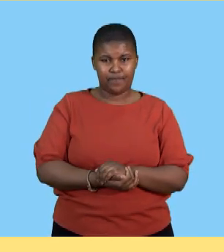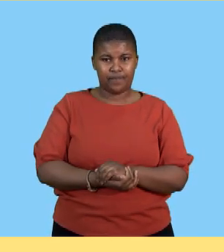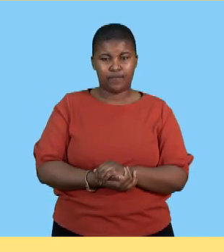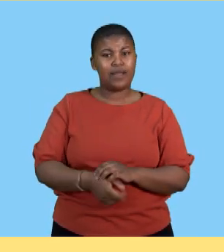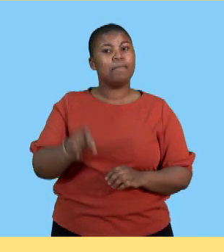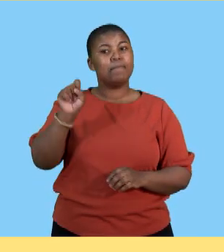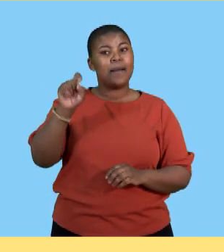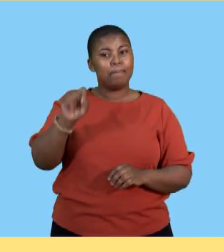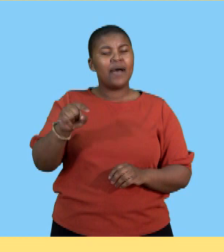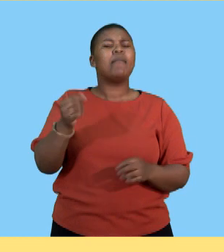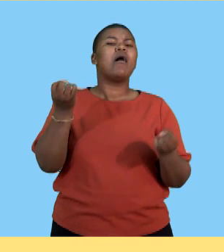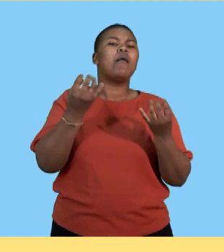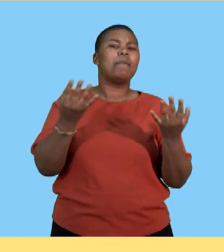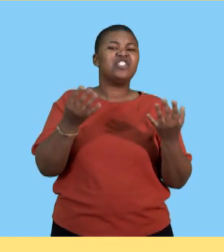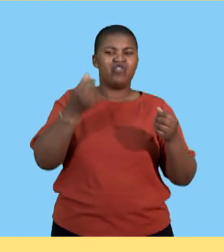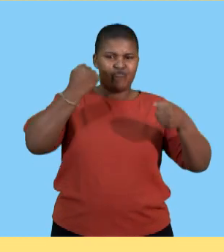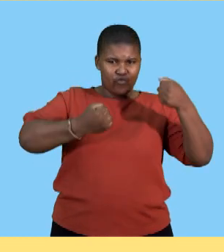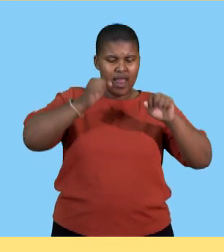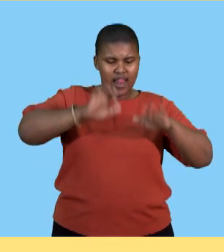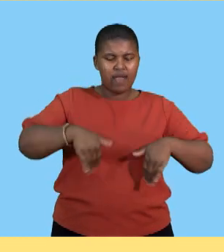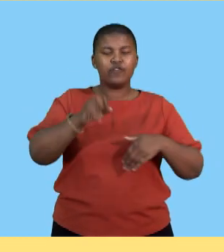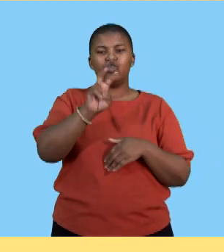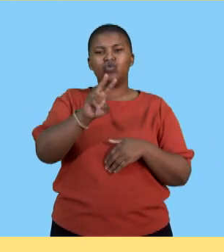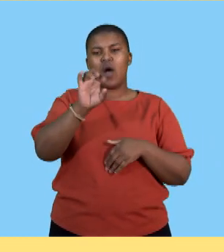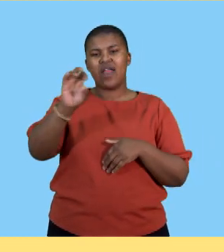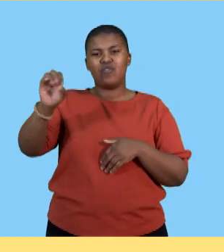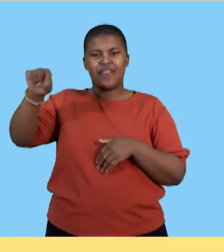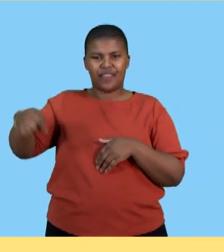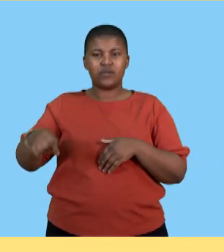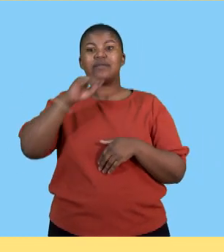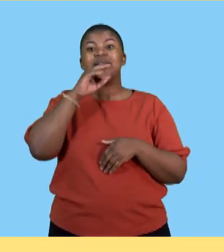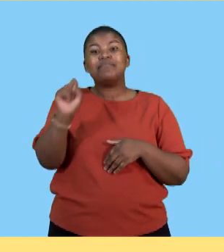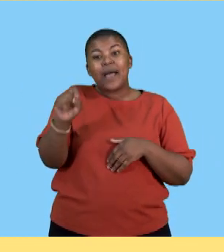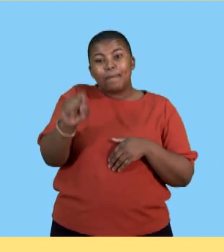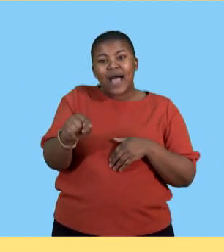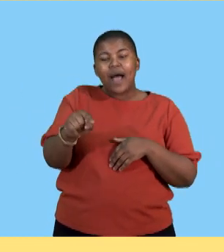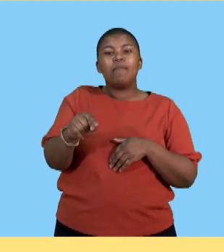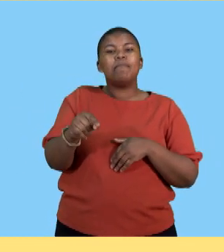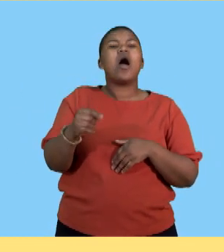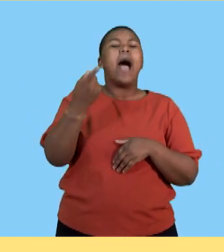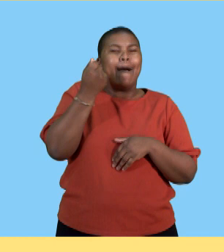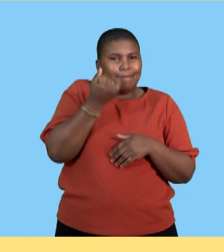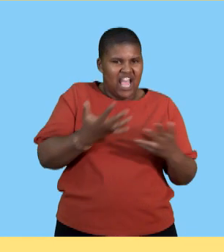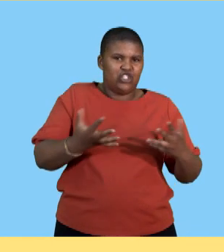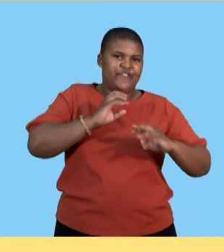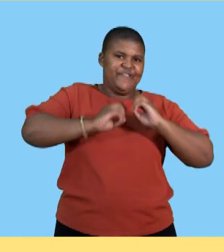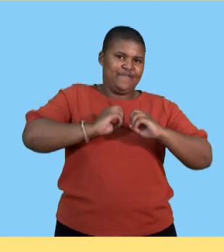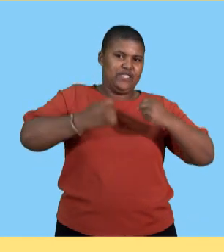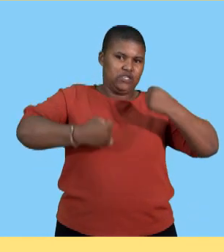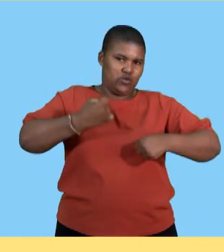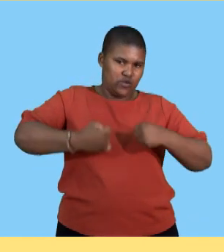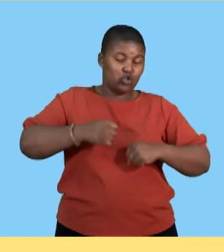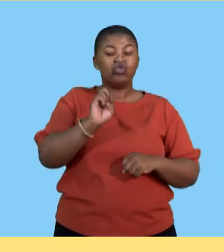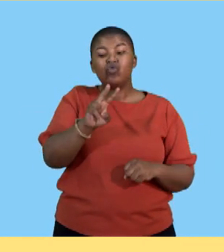11,800. Therefore, our vehicles would remain with 200,000. That is the true cost of